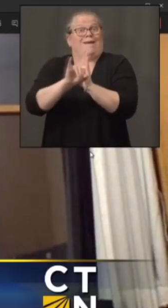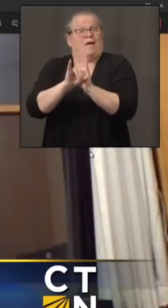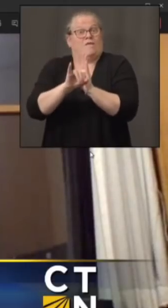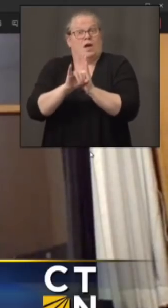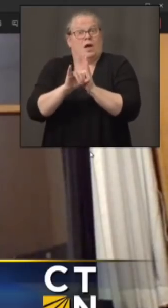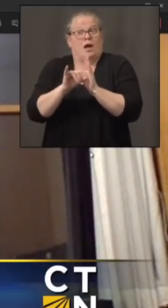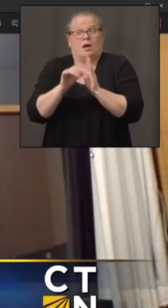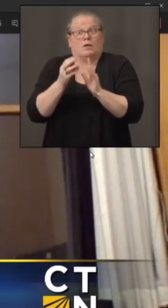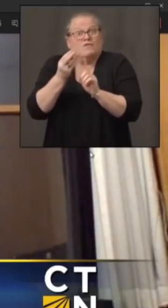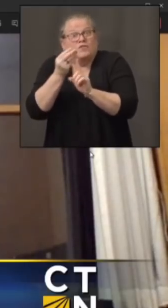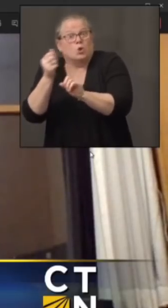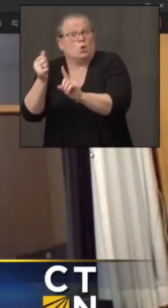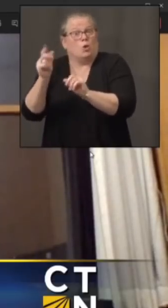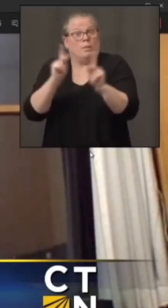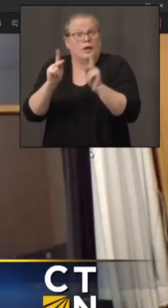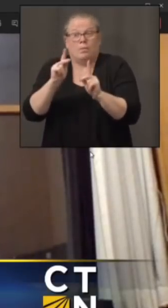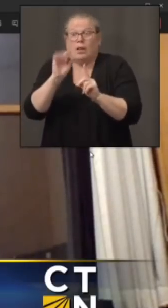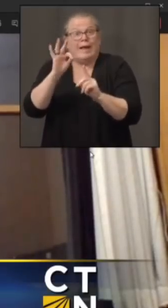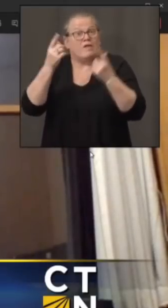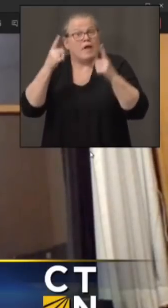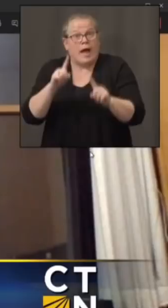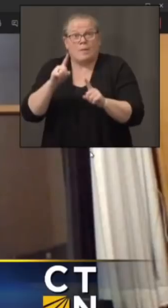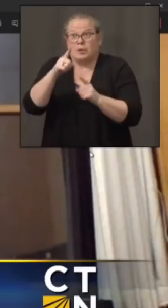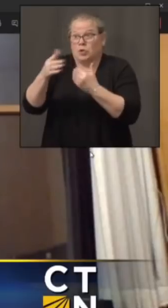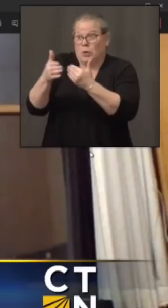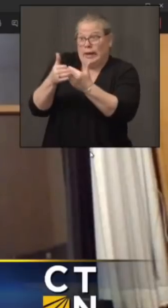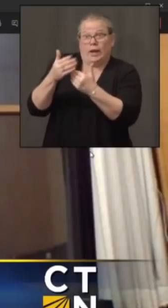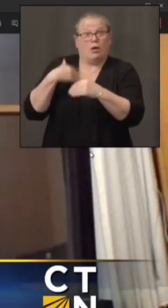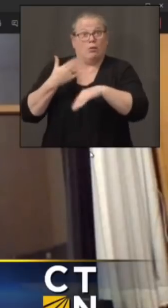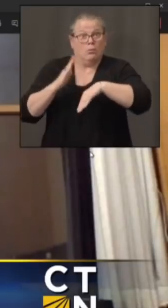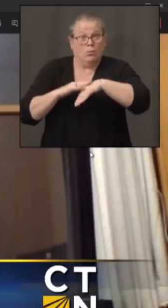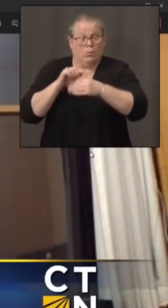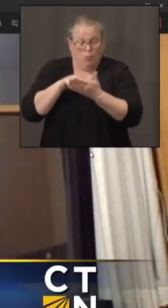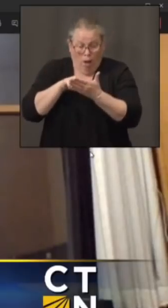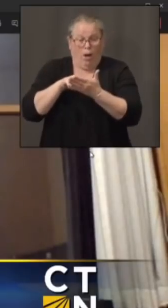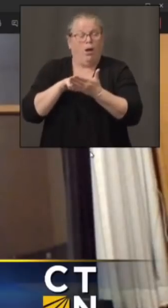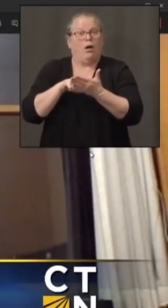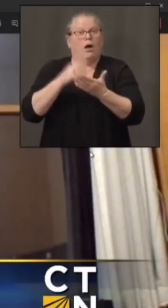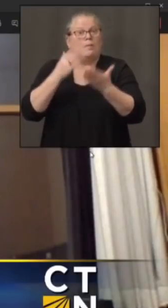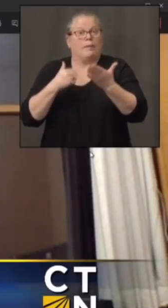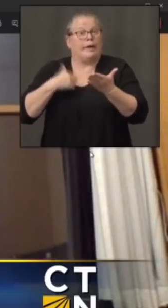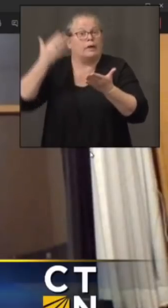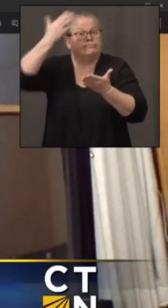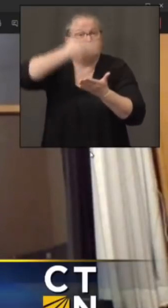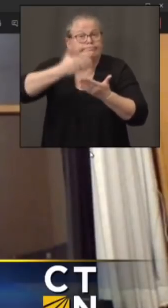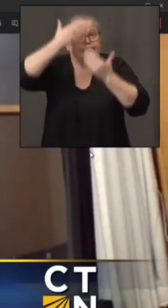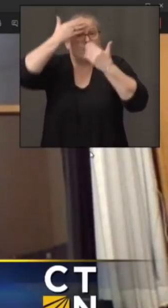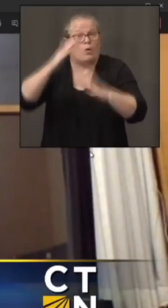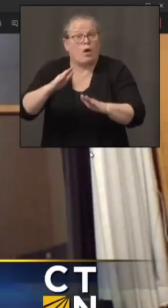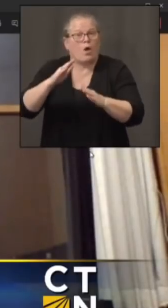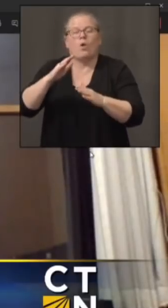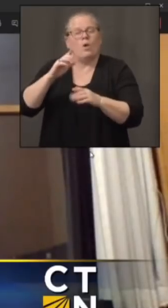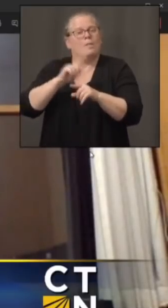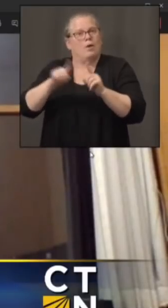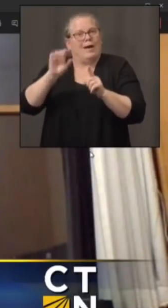few dozen people who've had close contact that otherwise wouldn't have been aware and break some chains of transmission. It will help. So, but as the